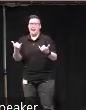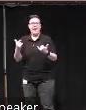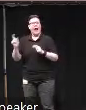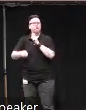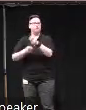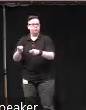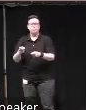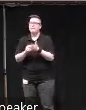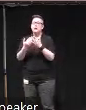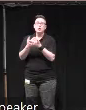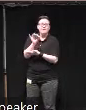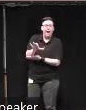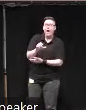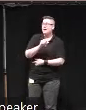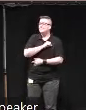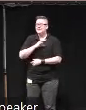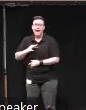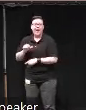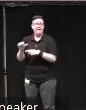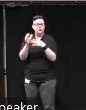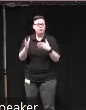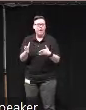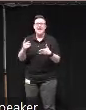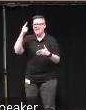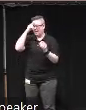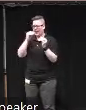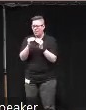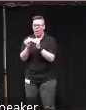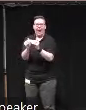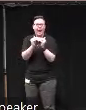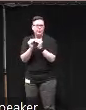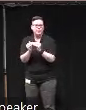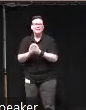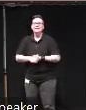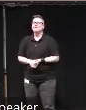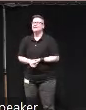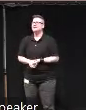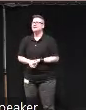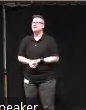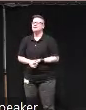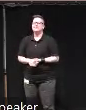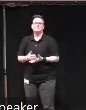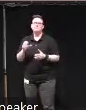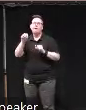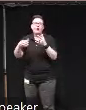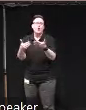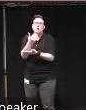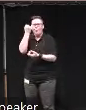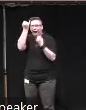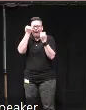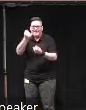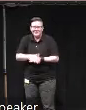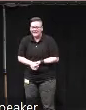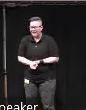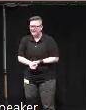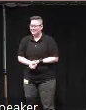and the trainees are increasingly equity-minded and are providing fresh ideas. And then there